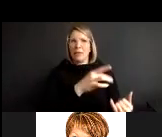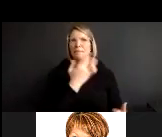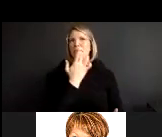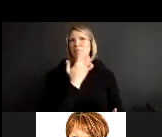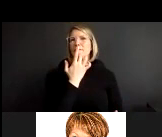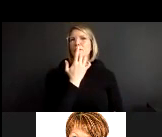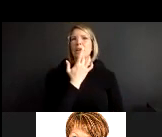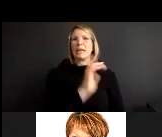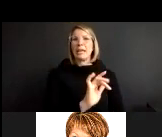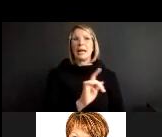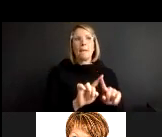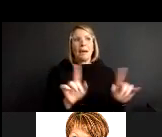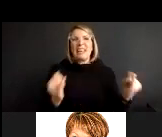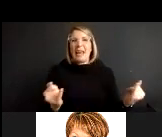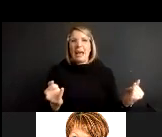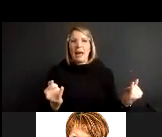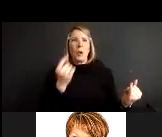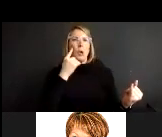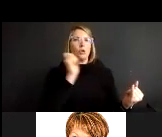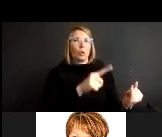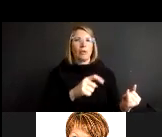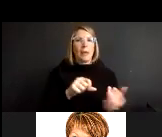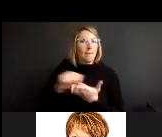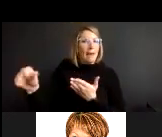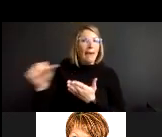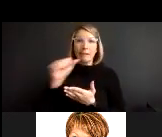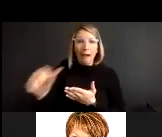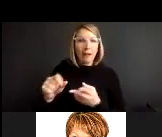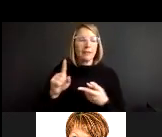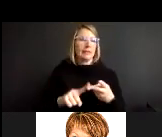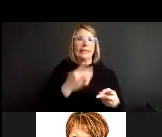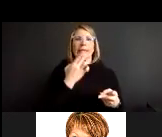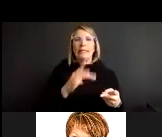where be a red flag where people are seeing these big shifts in a person's,